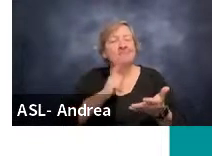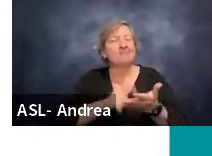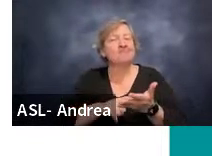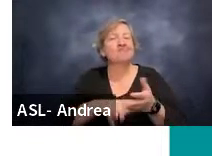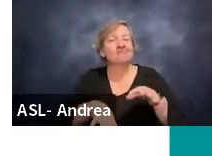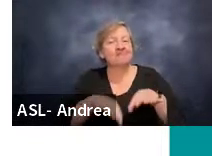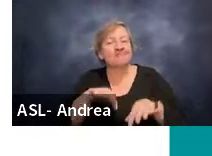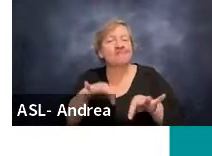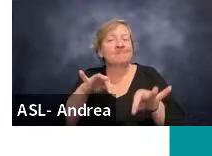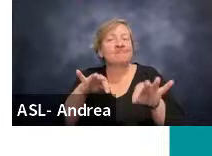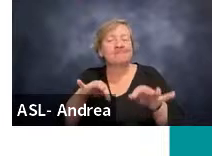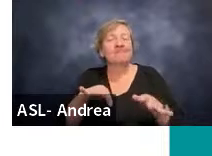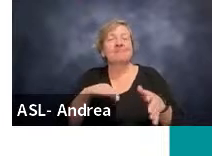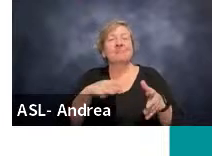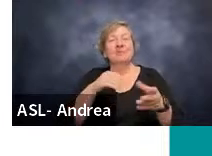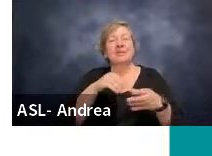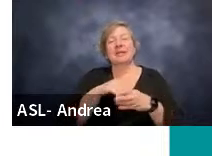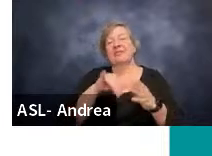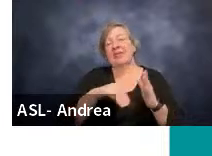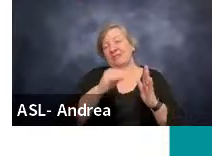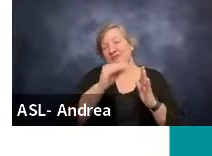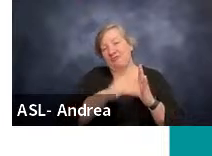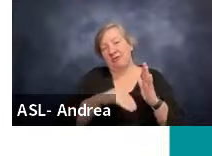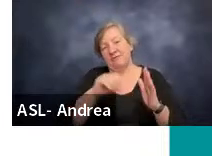analysis in the draft SEIS.